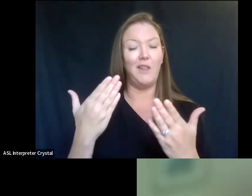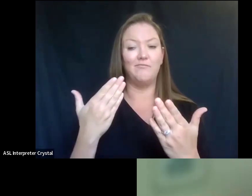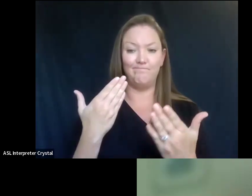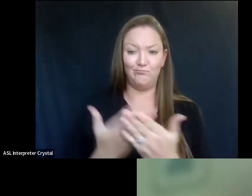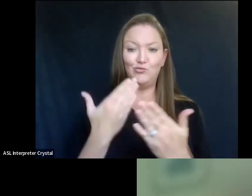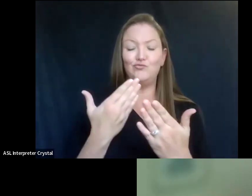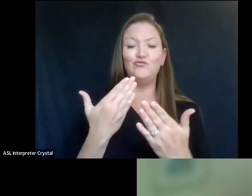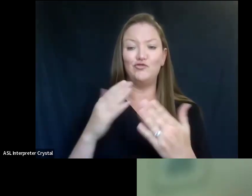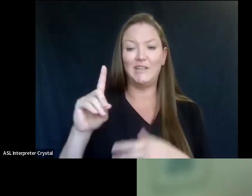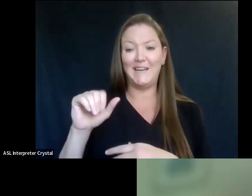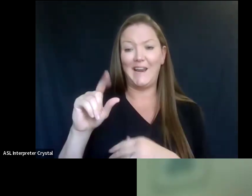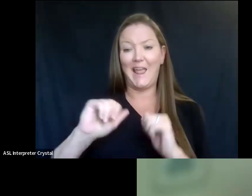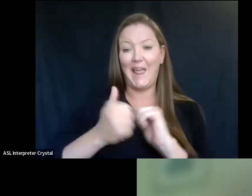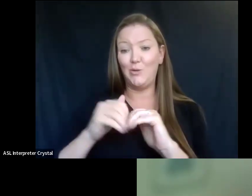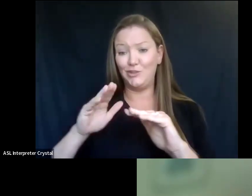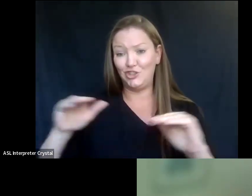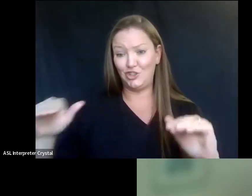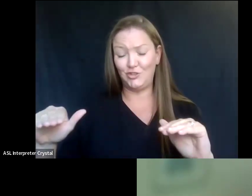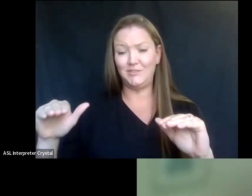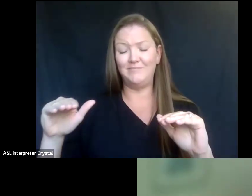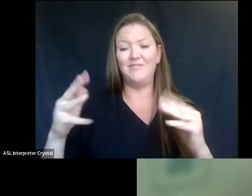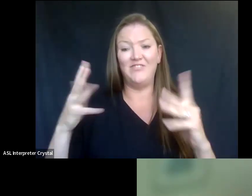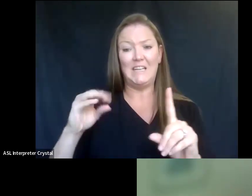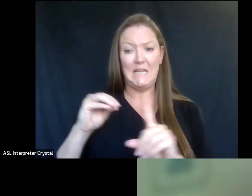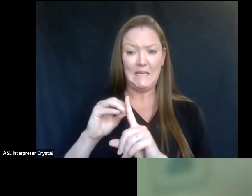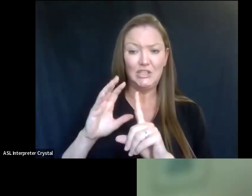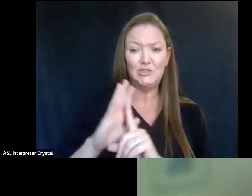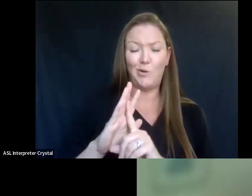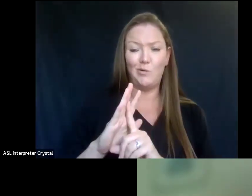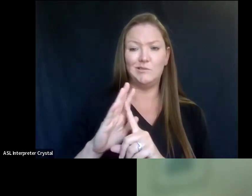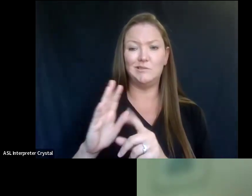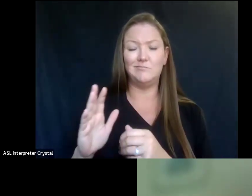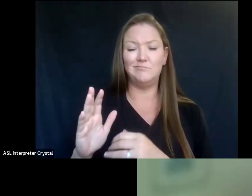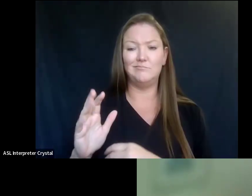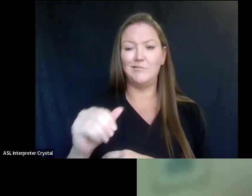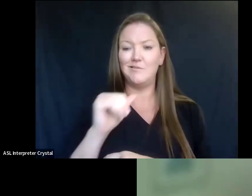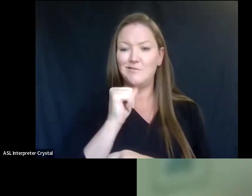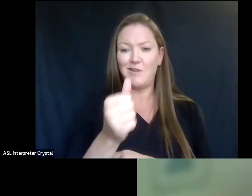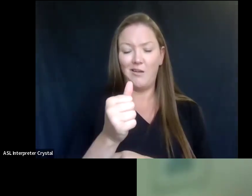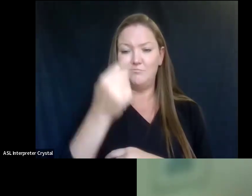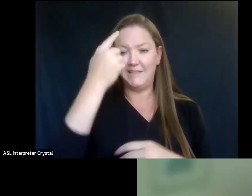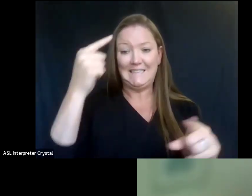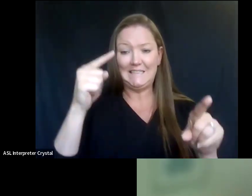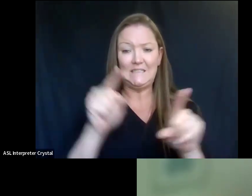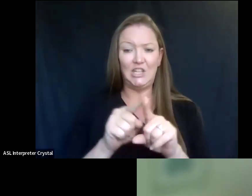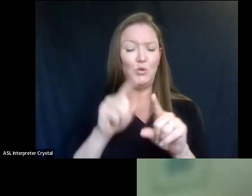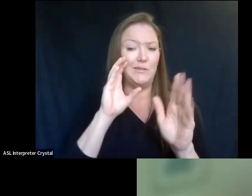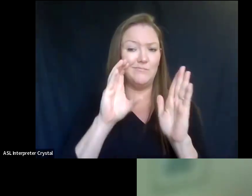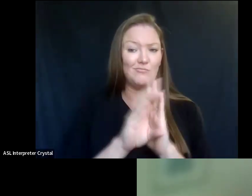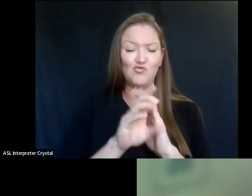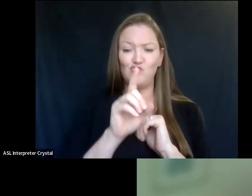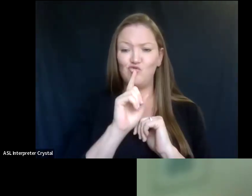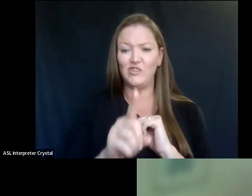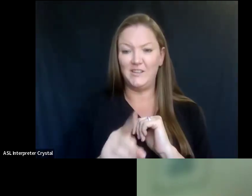how kids specifically have been exposed to non-consensual imagery and have been targeted in this